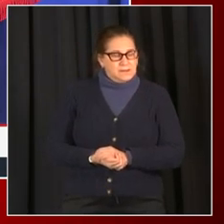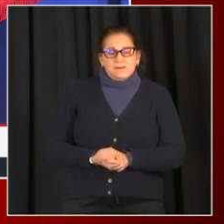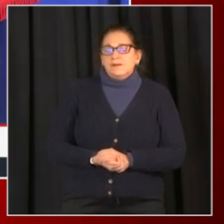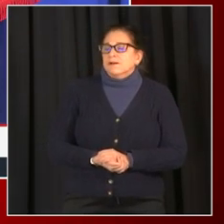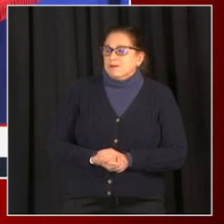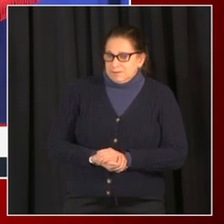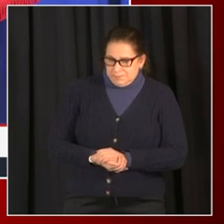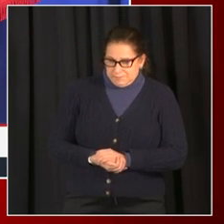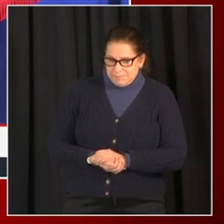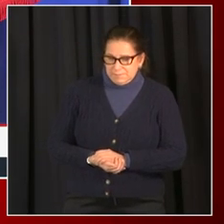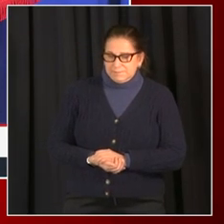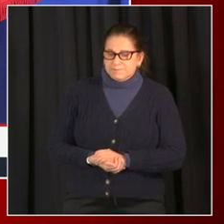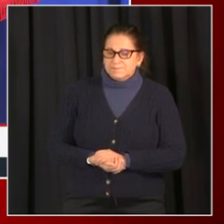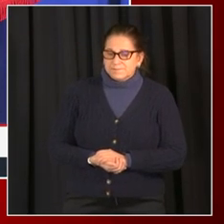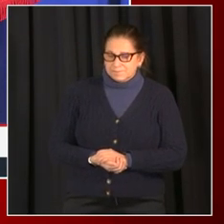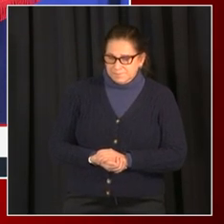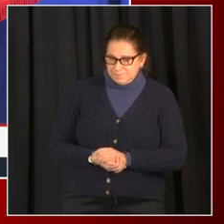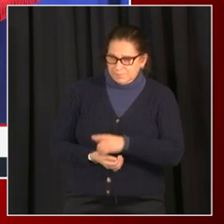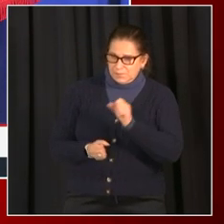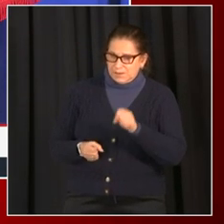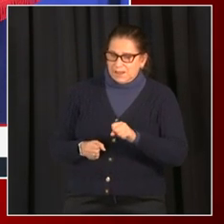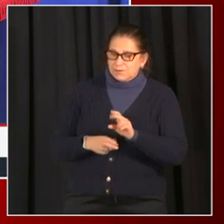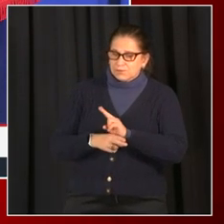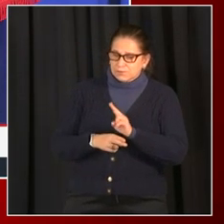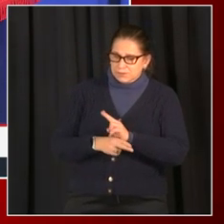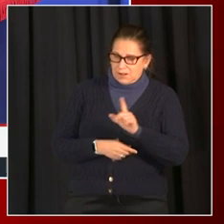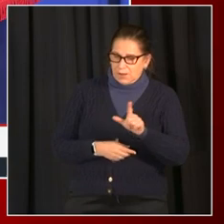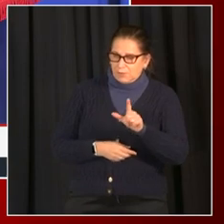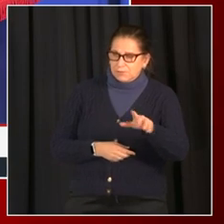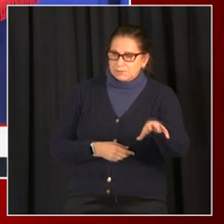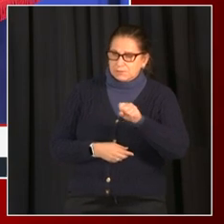libraries you can still use, but at curbside.